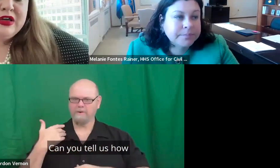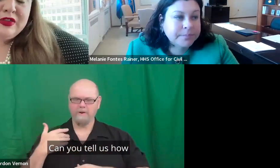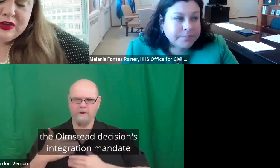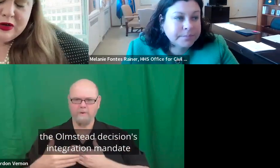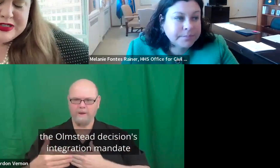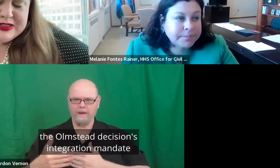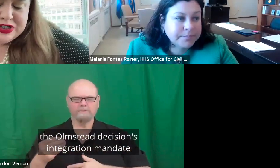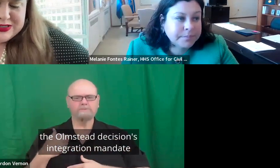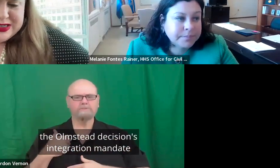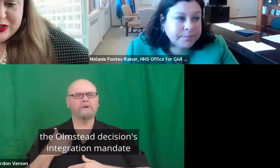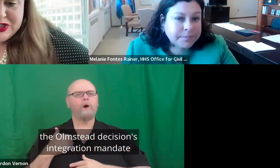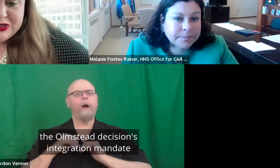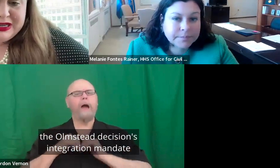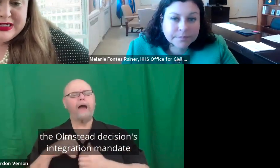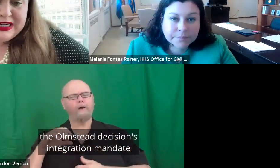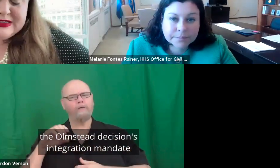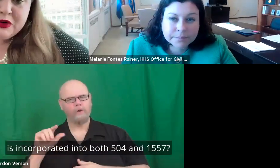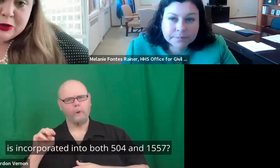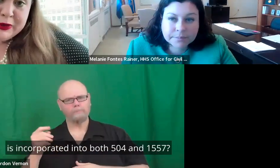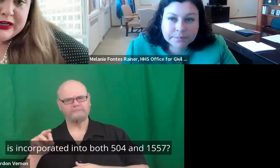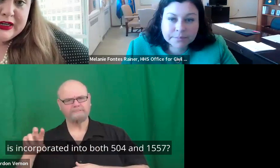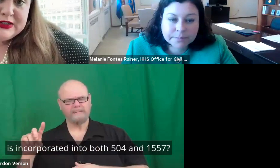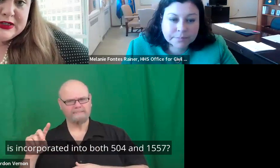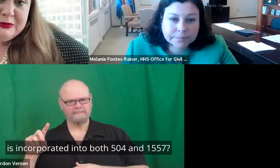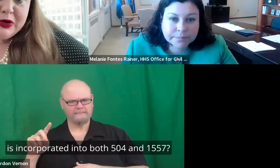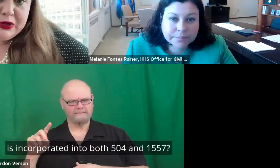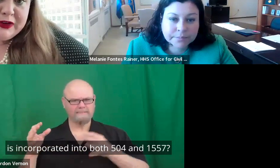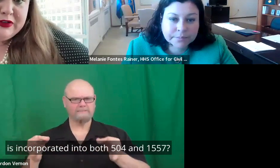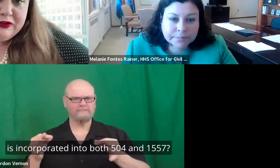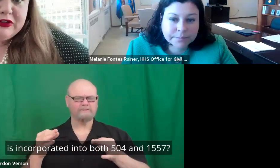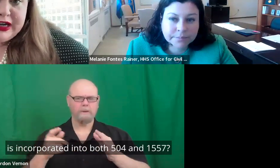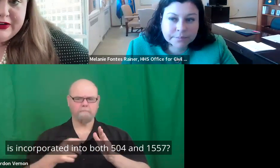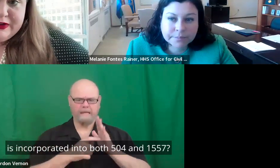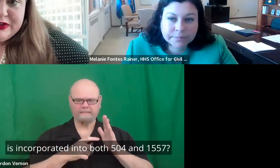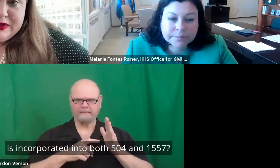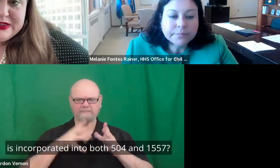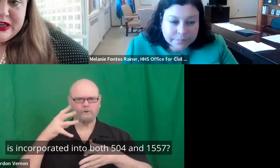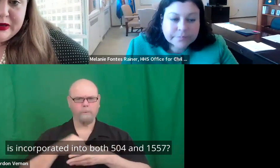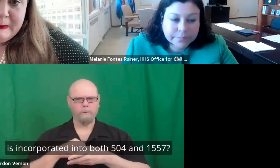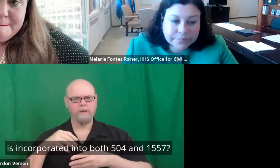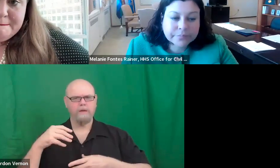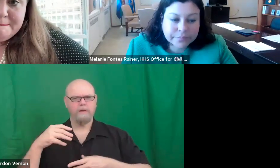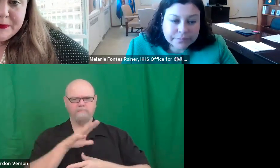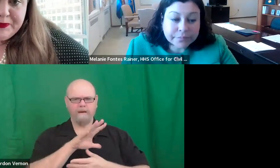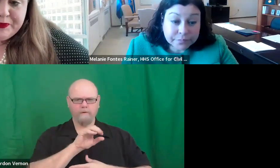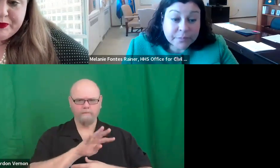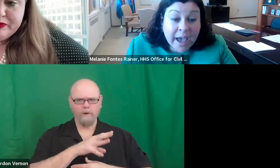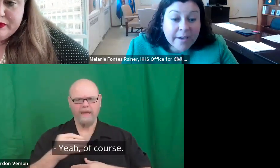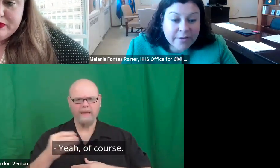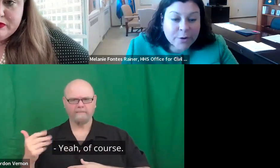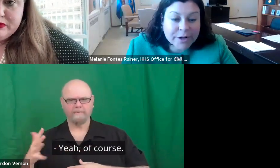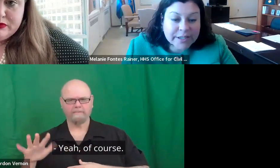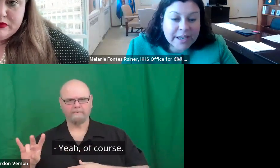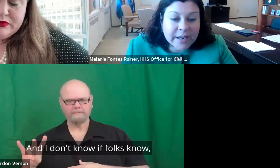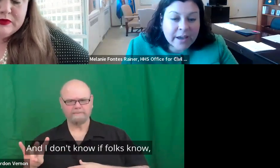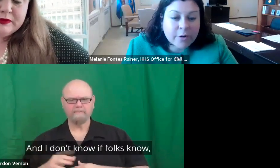how the Olstead decision's integration mandate is incorporated into both 504 and 1557?